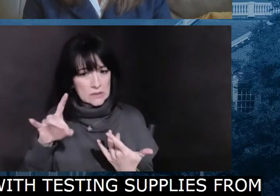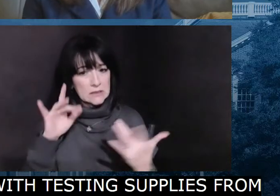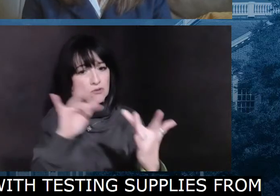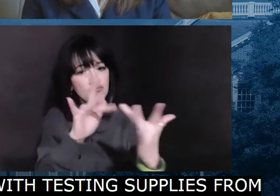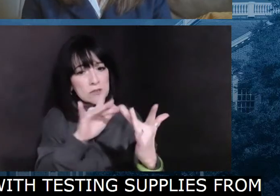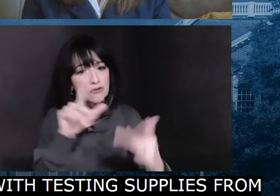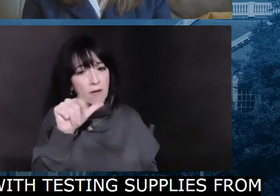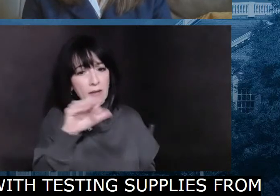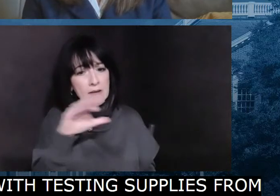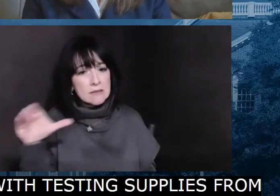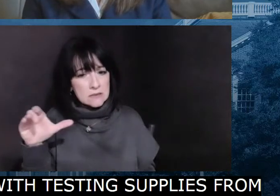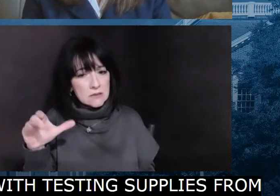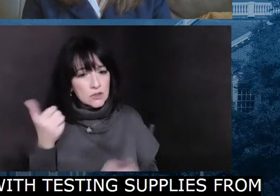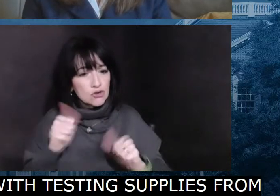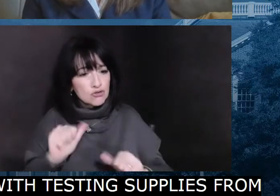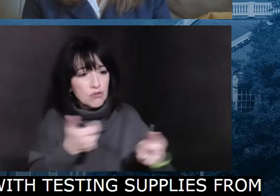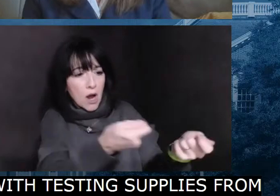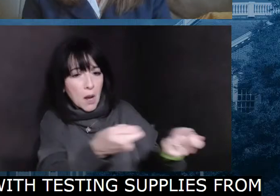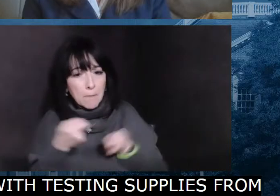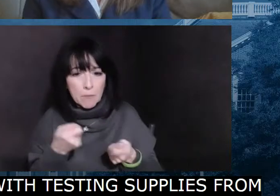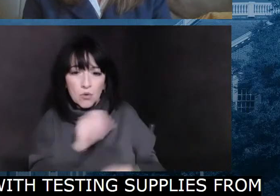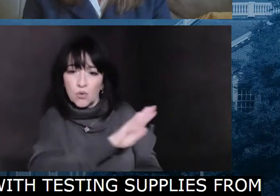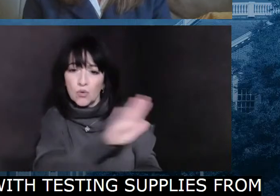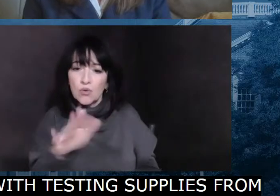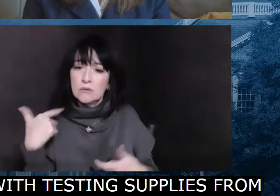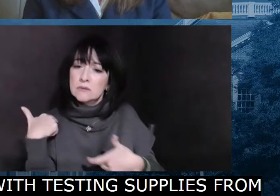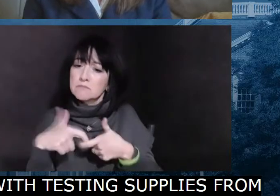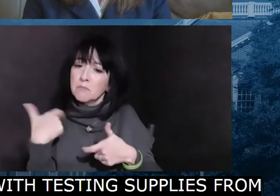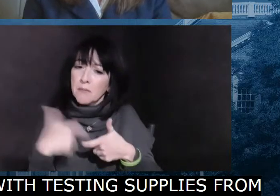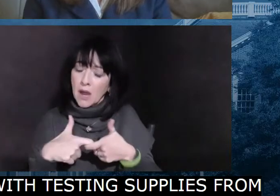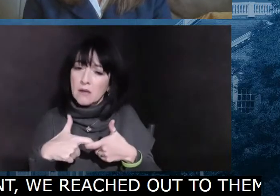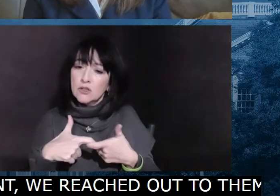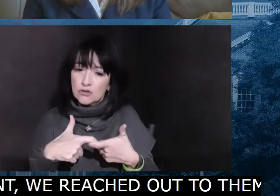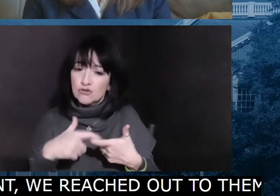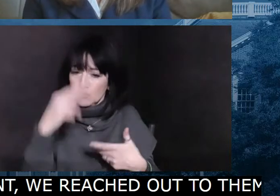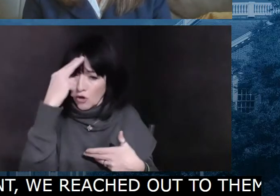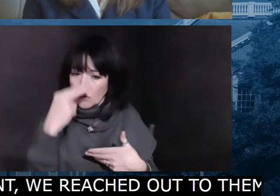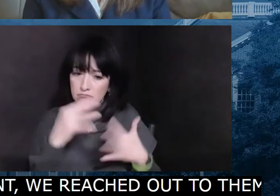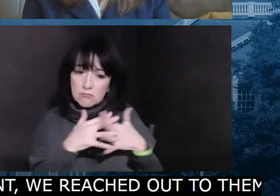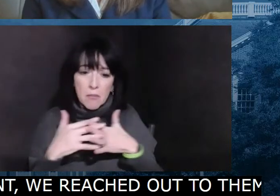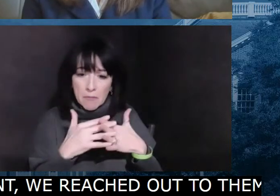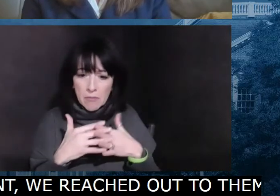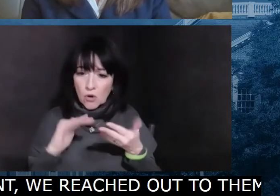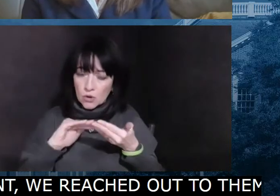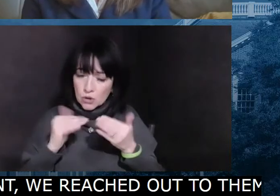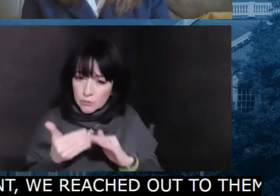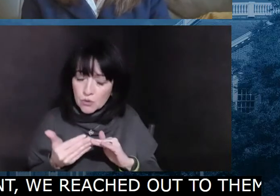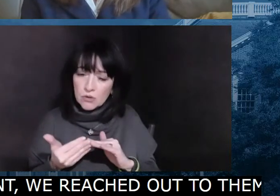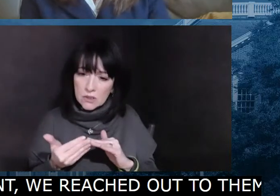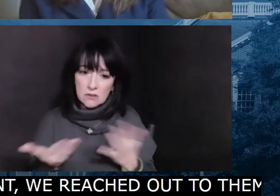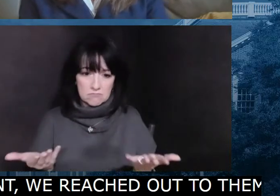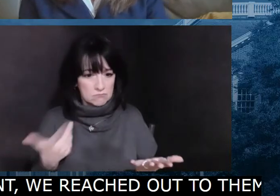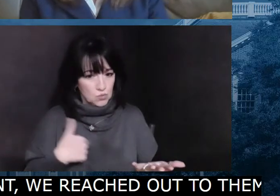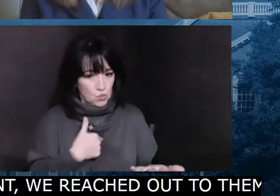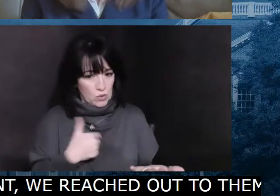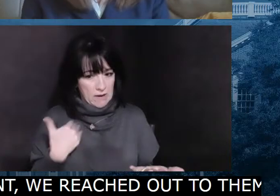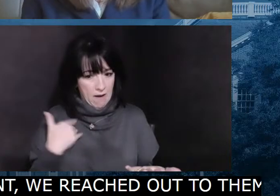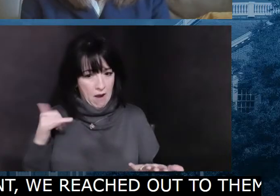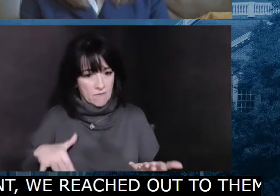to get the diversity that we were looking for in that clinic. We have these equitable goals. There